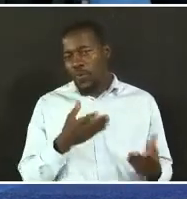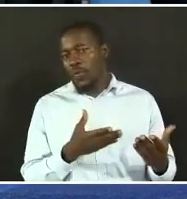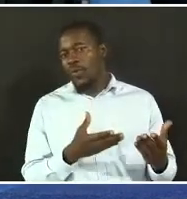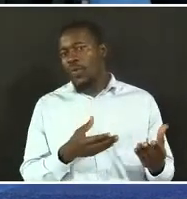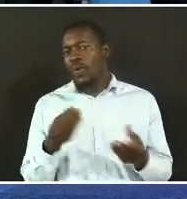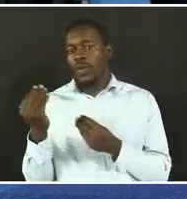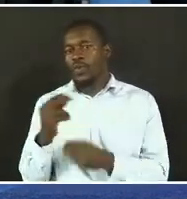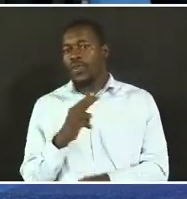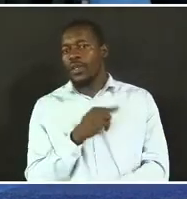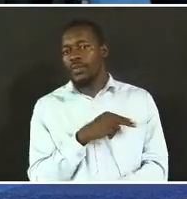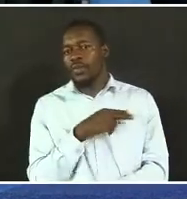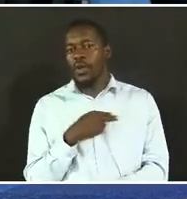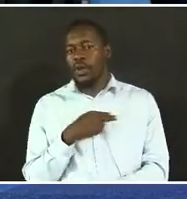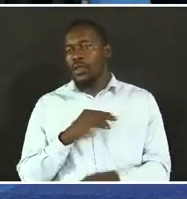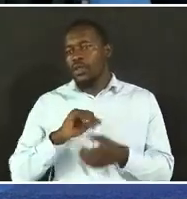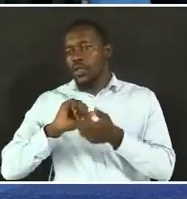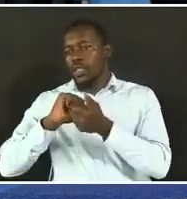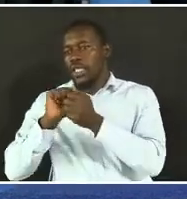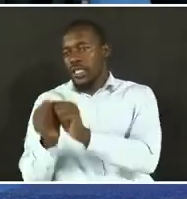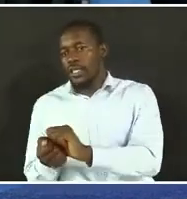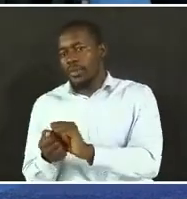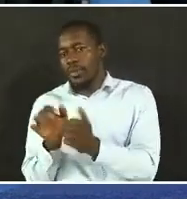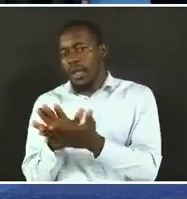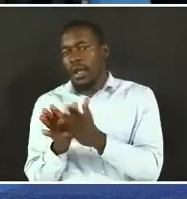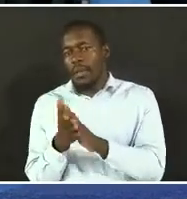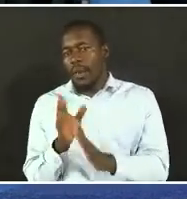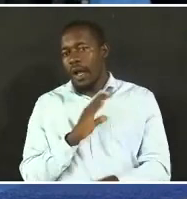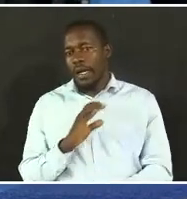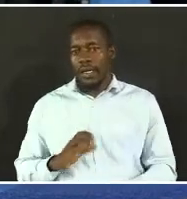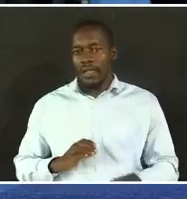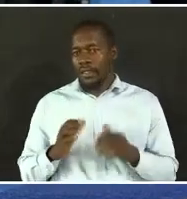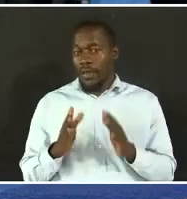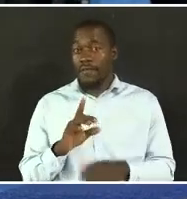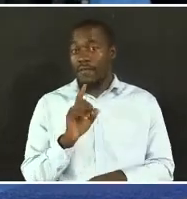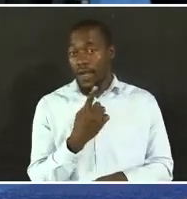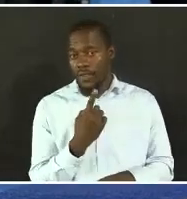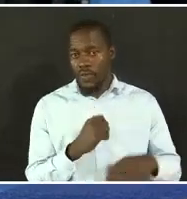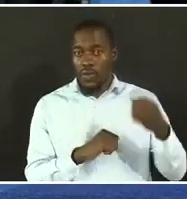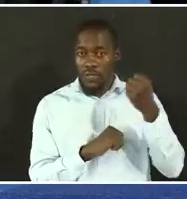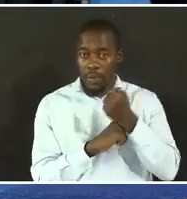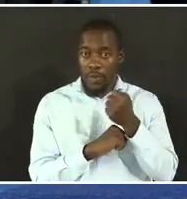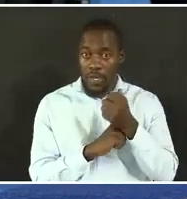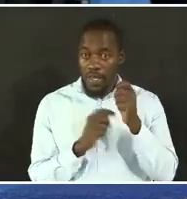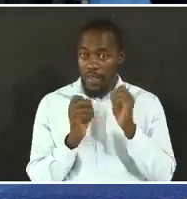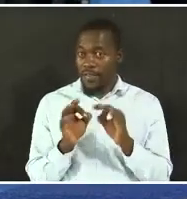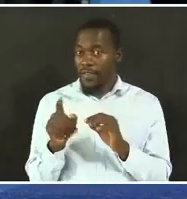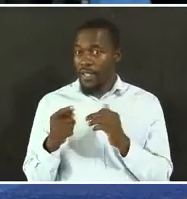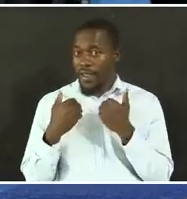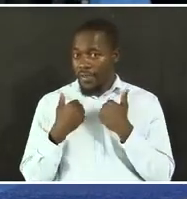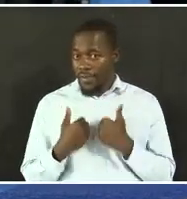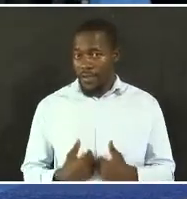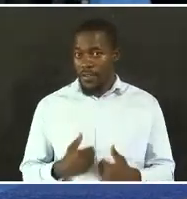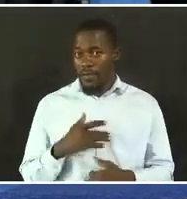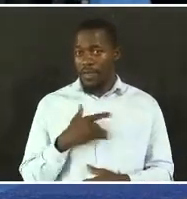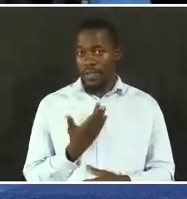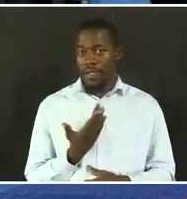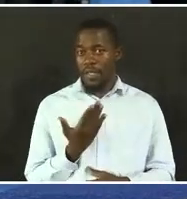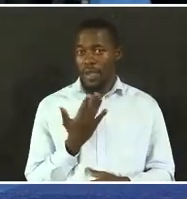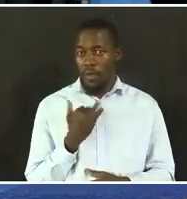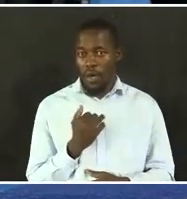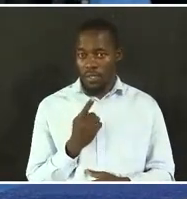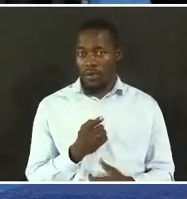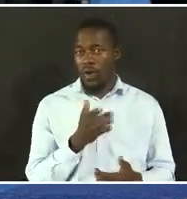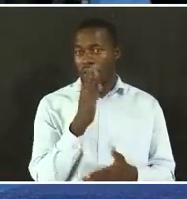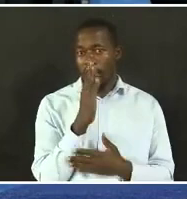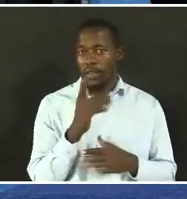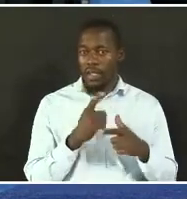it. You go give your support. If the person feels they need God, they need salvation, they'll talk